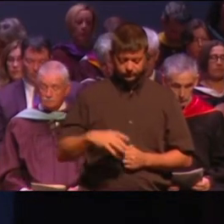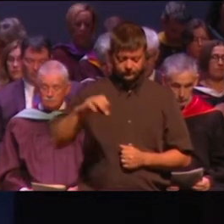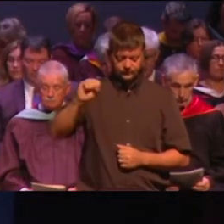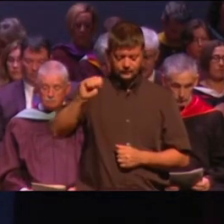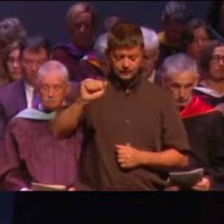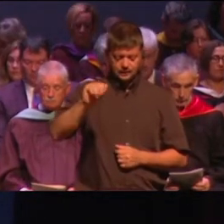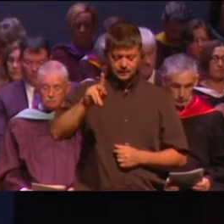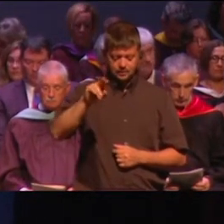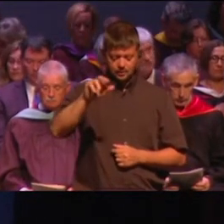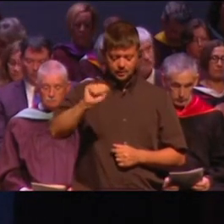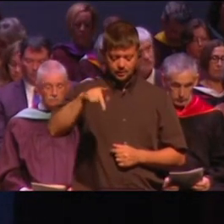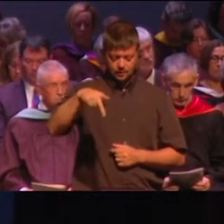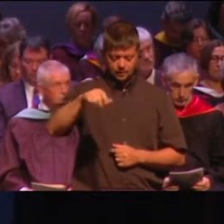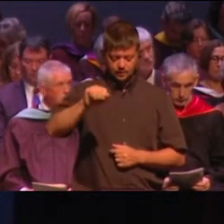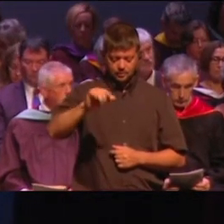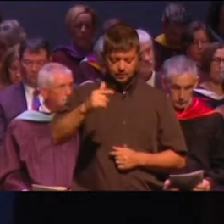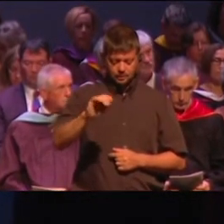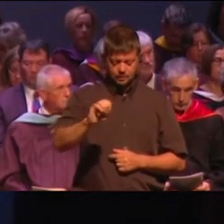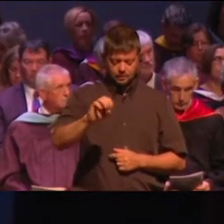Sabrina Paige Sexton.